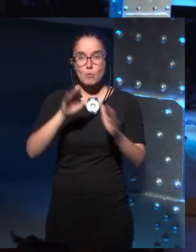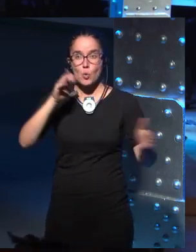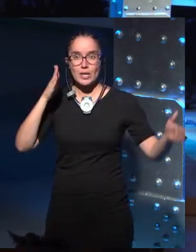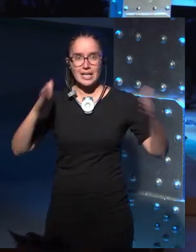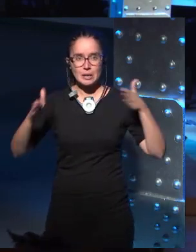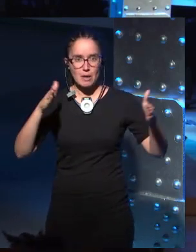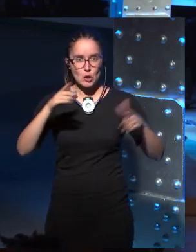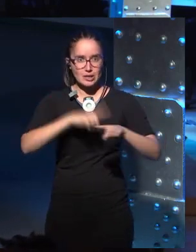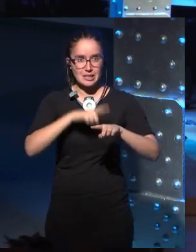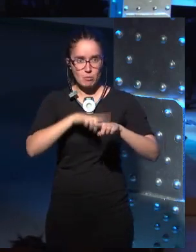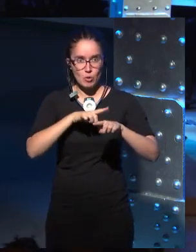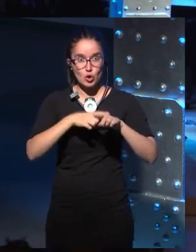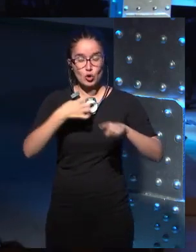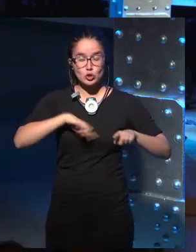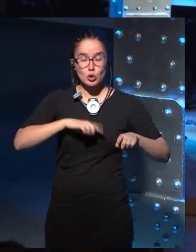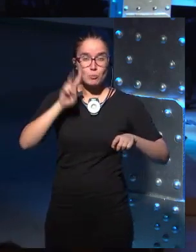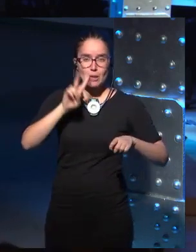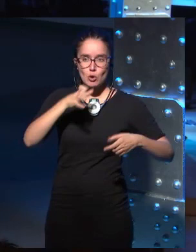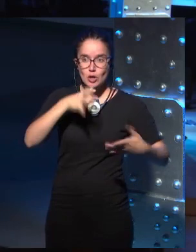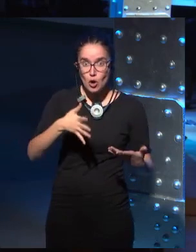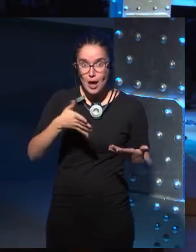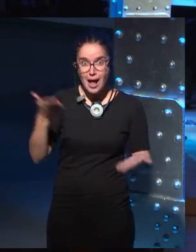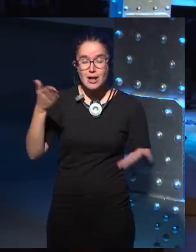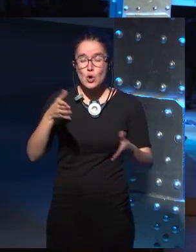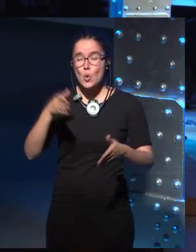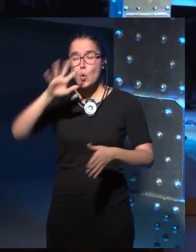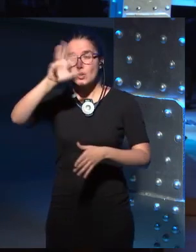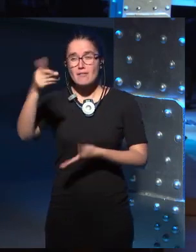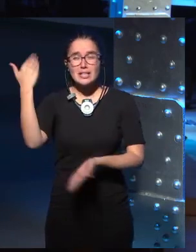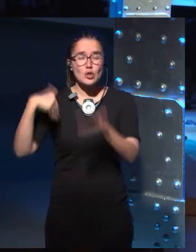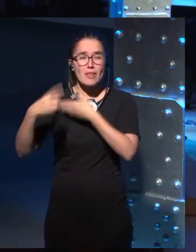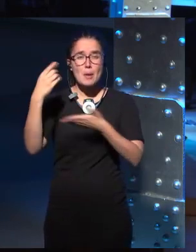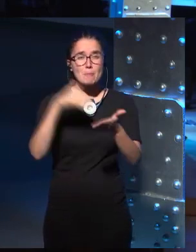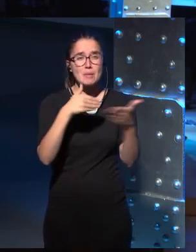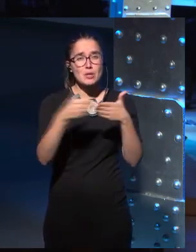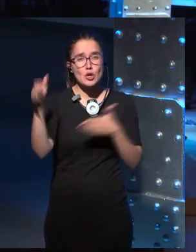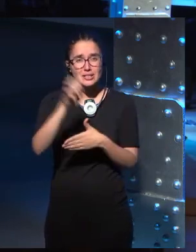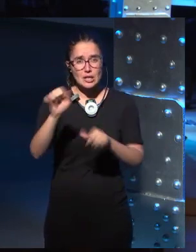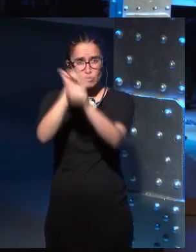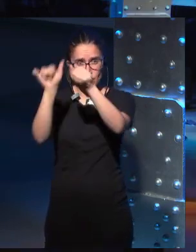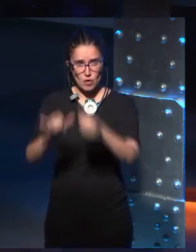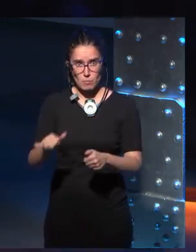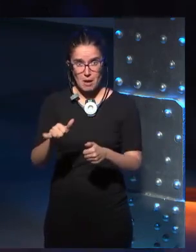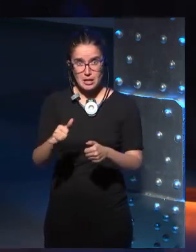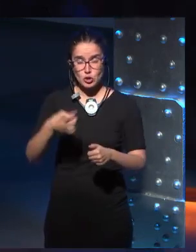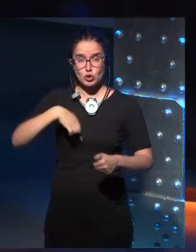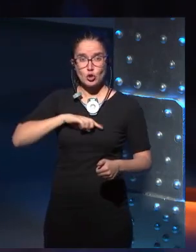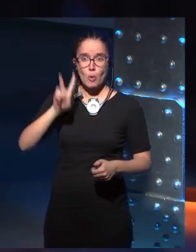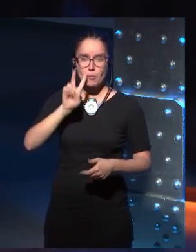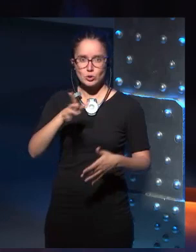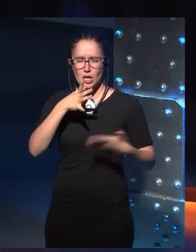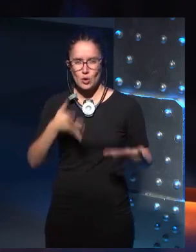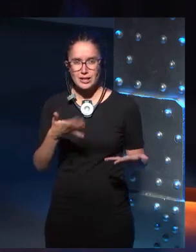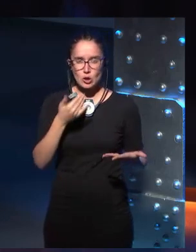of what the universe looked like 1 billion years ago. You're kind of walking through